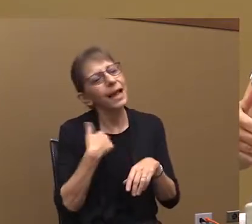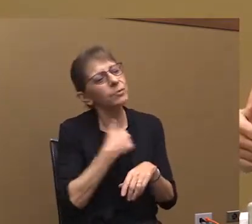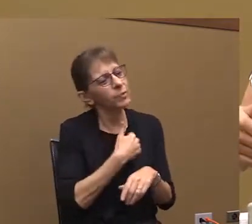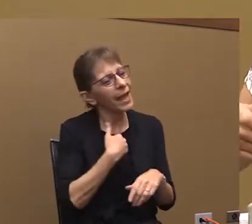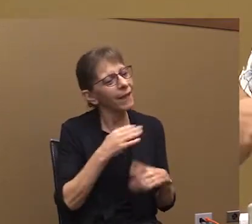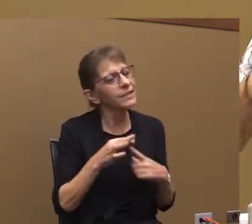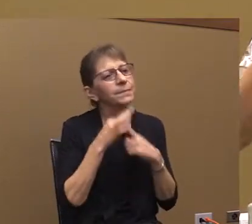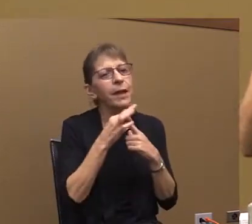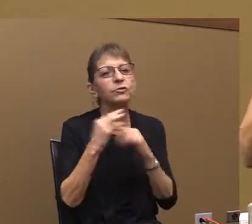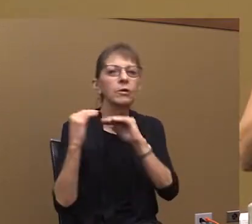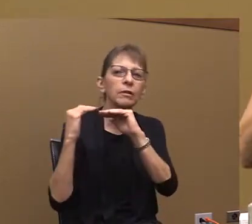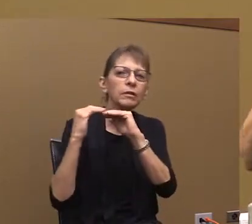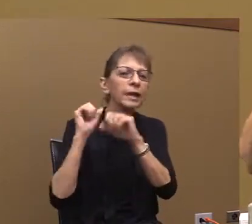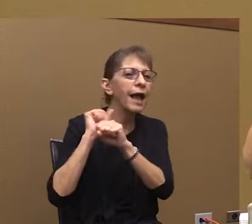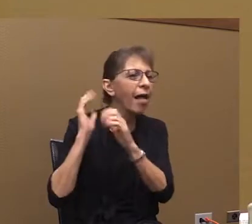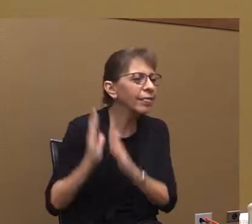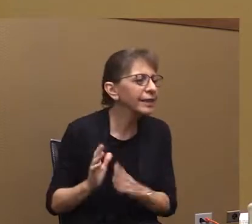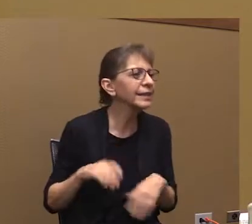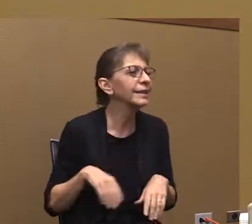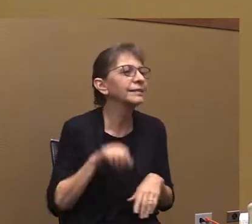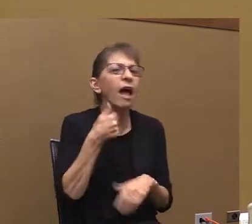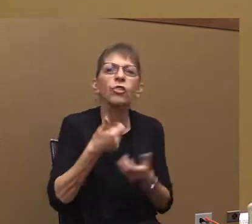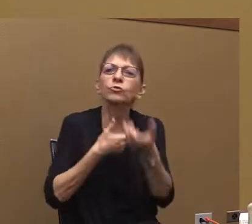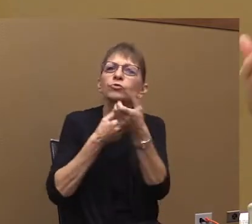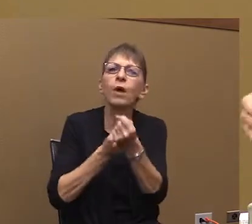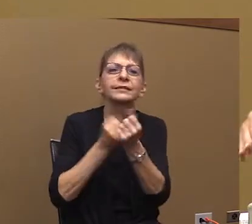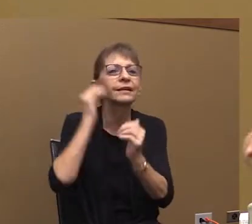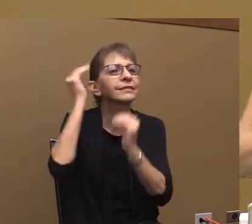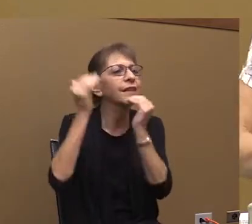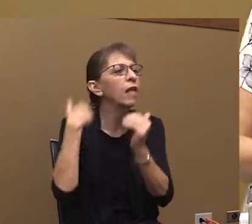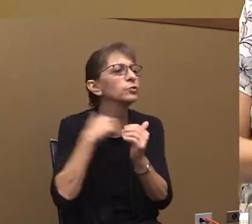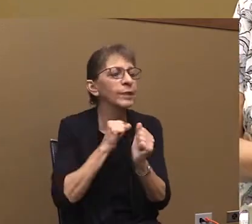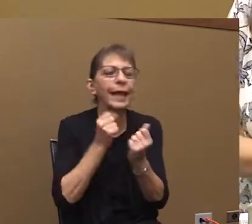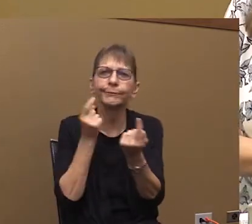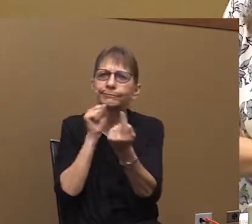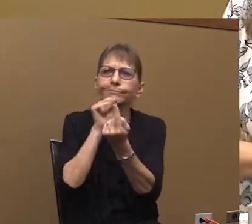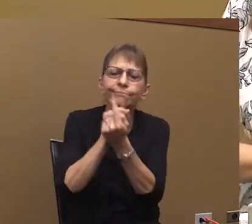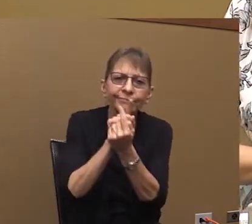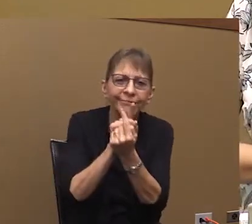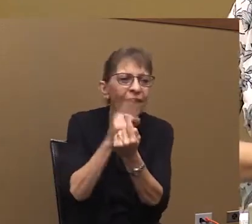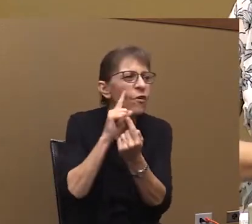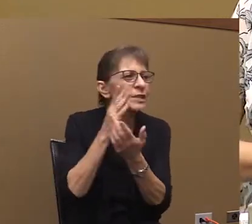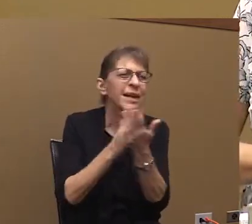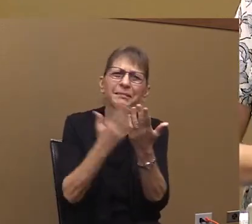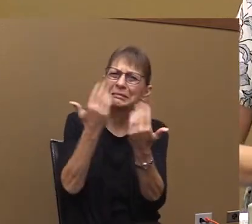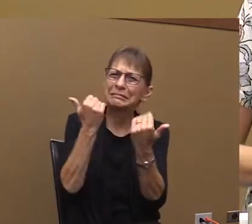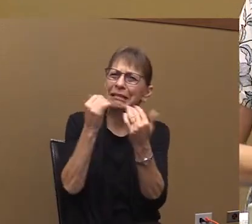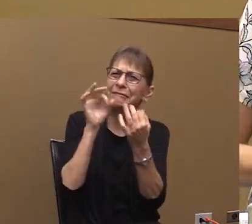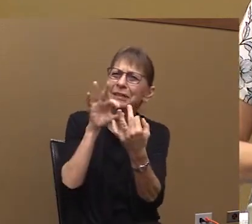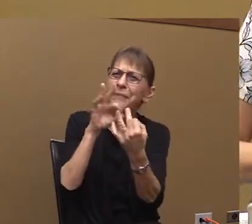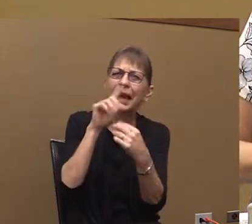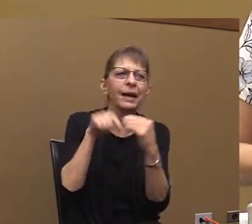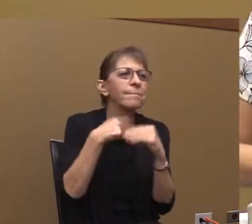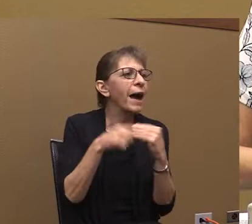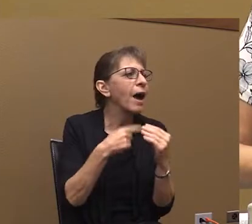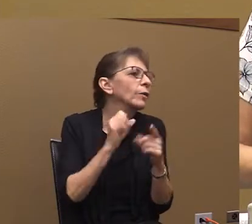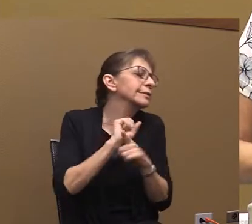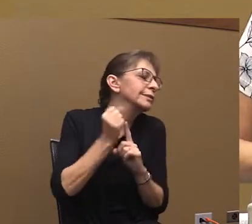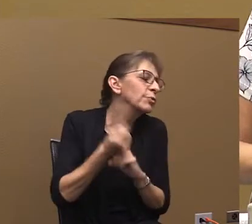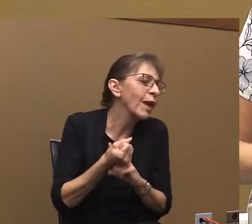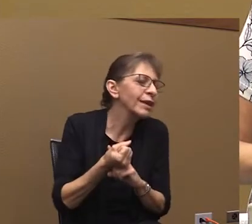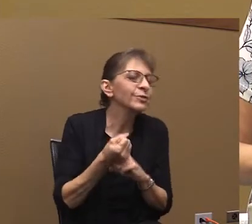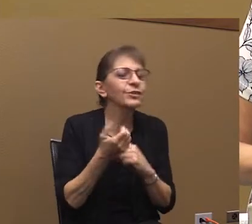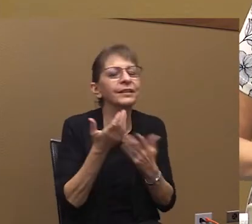she's just helping her move forward down the line. And a lot of times we do have special colleagues or